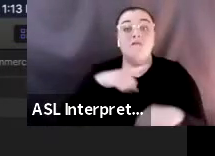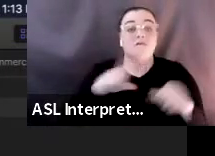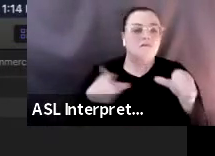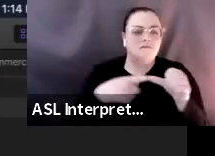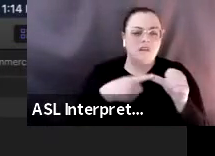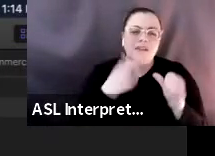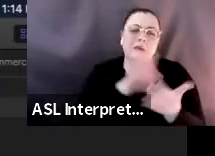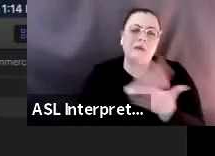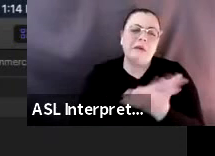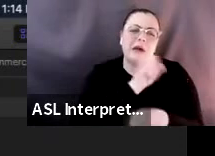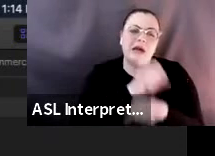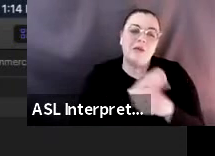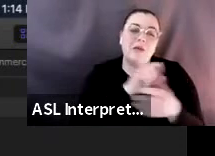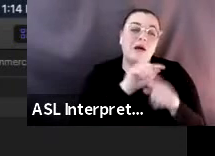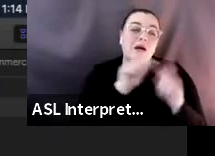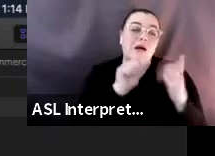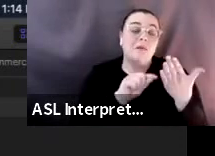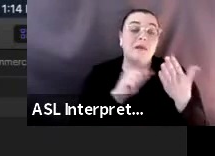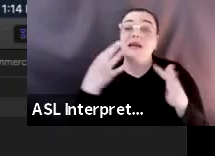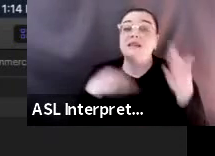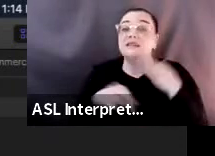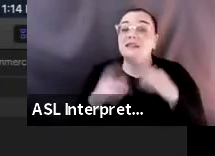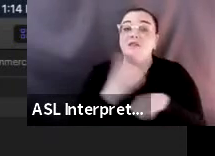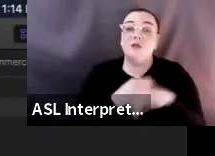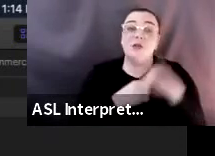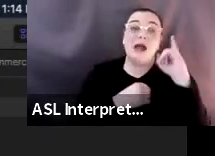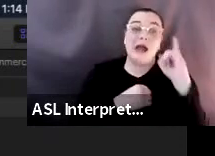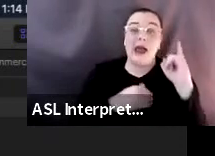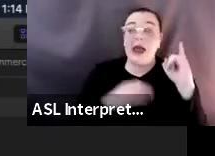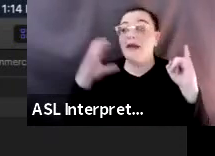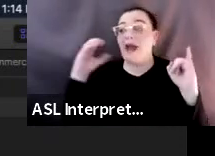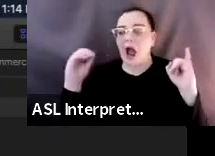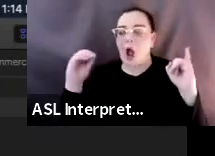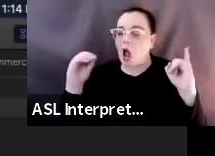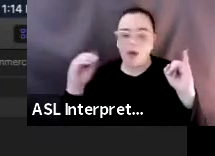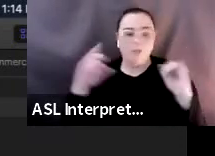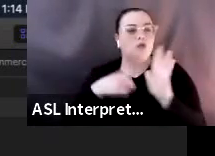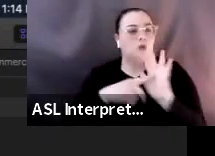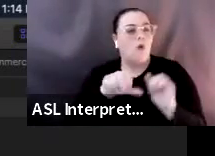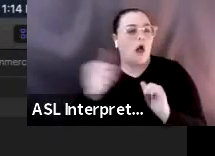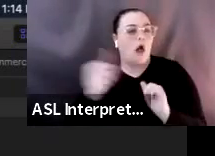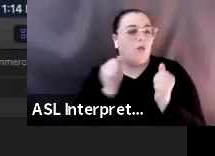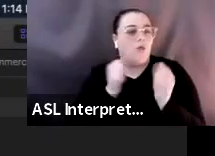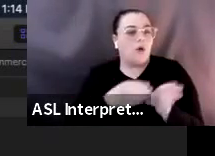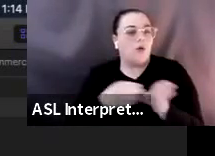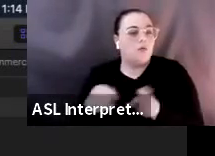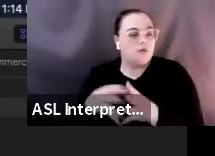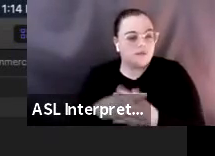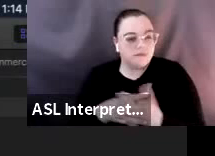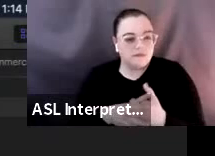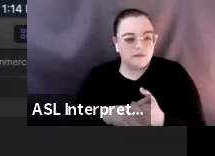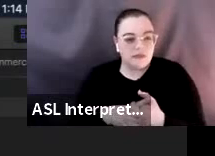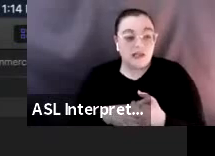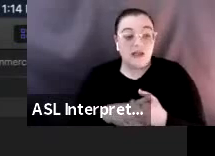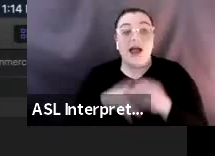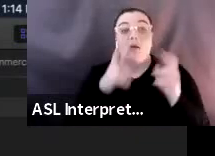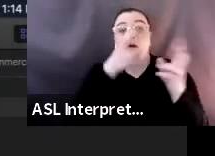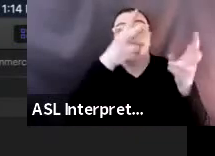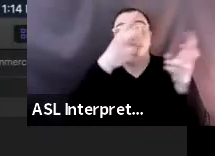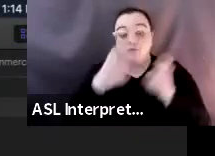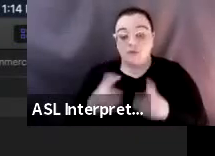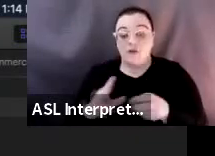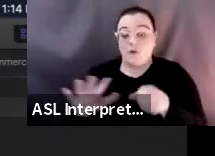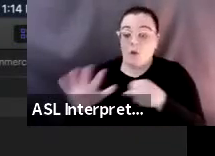but instead of setting in and out points, I'm going to show you a different way to actually edit this clip. So I'm going to just drag the entire clip down